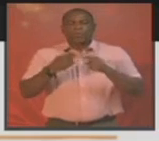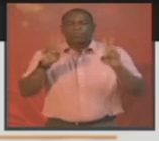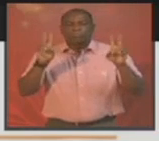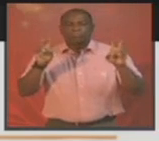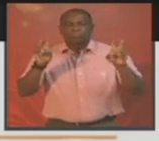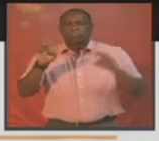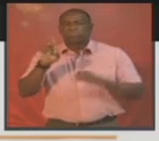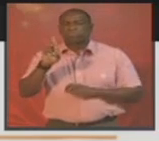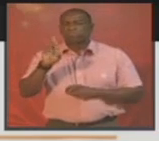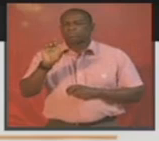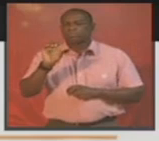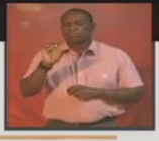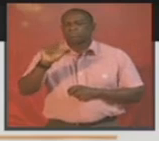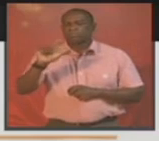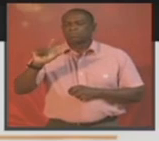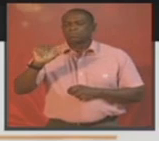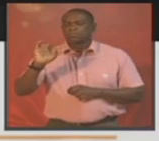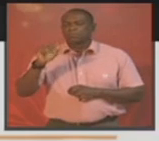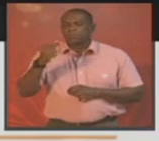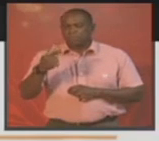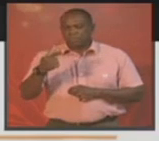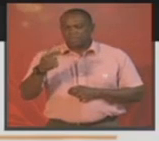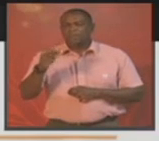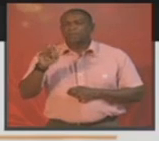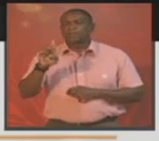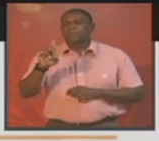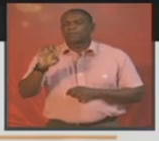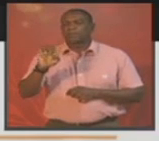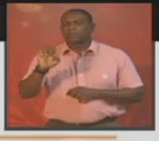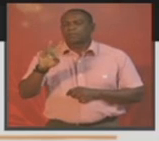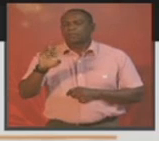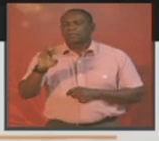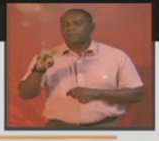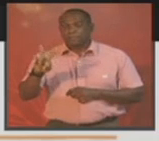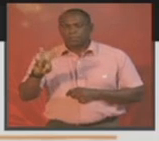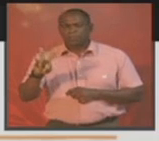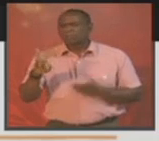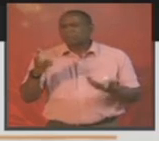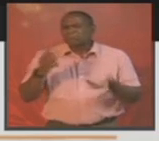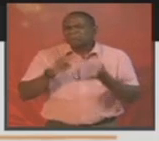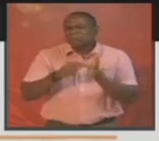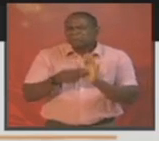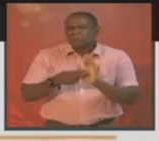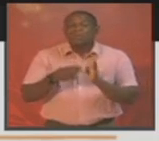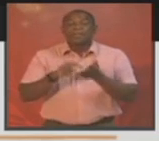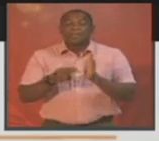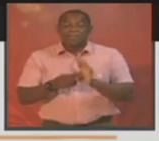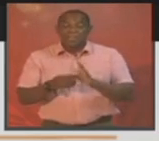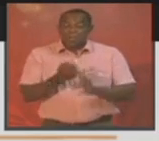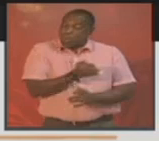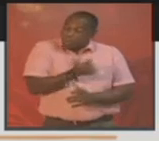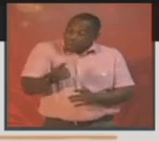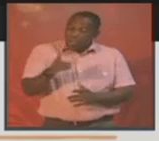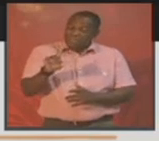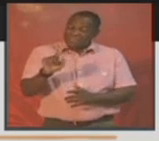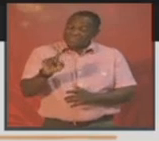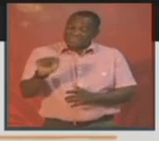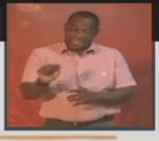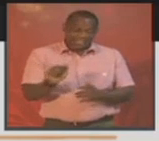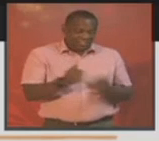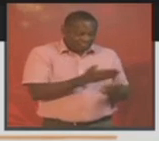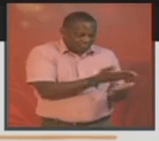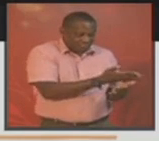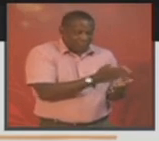vaccine approval, all the data from preclinical all the way to phase 3 is then given to